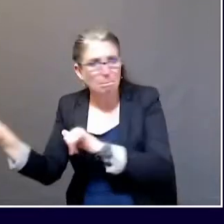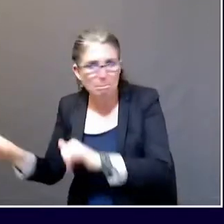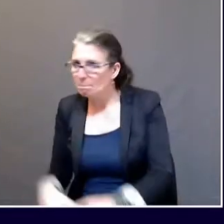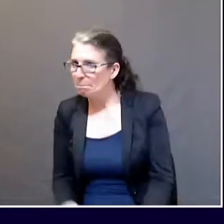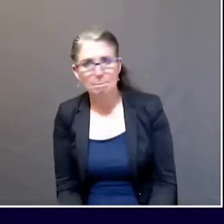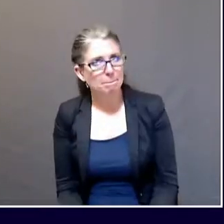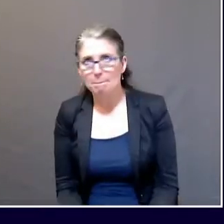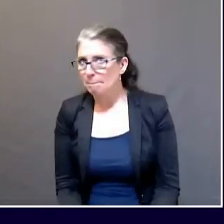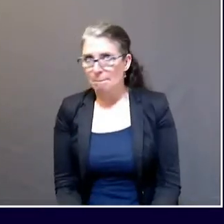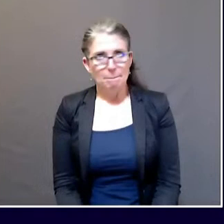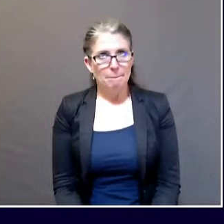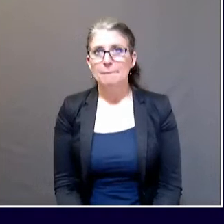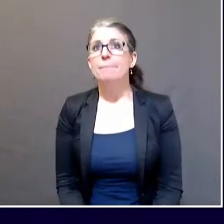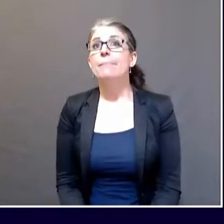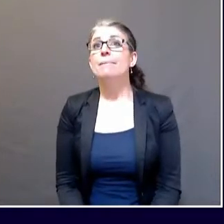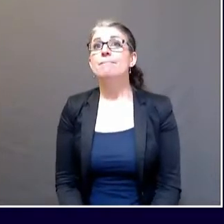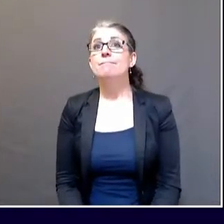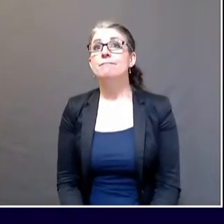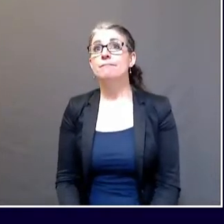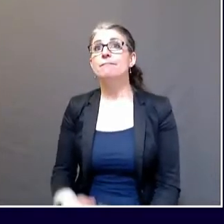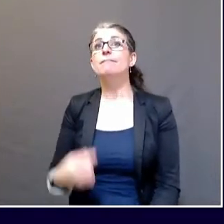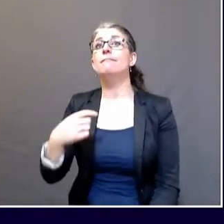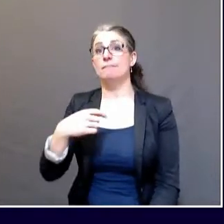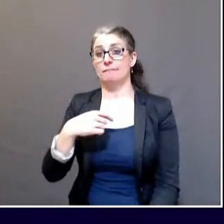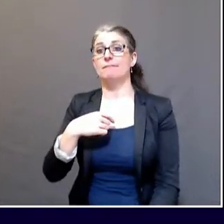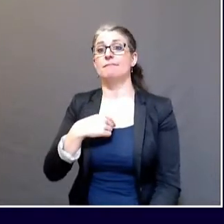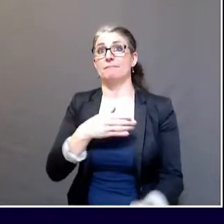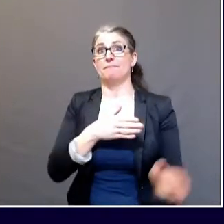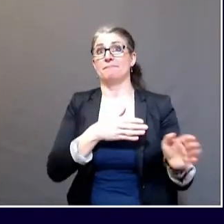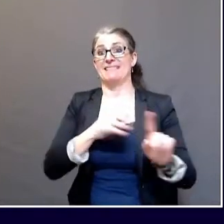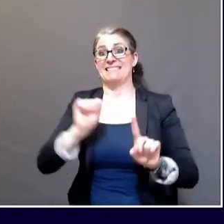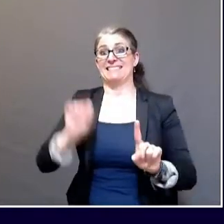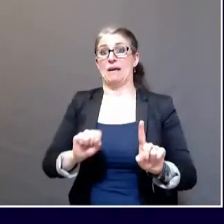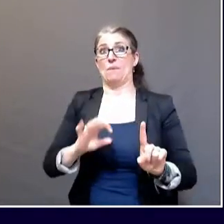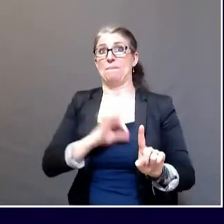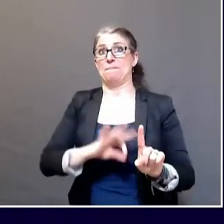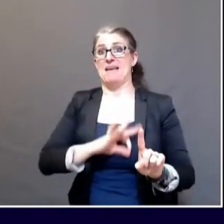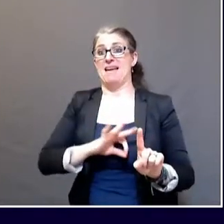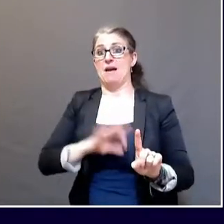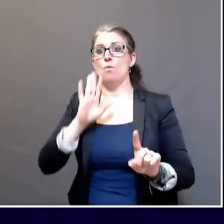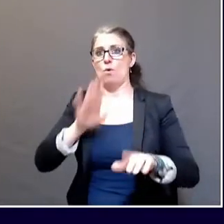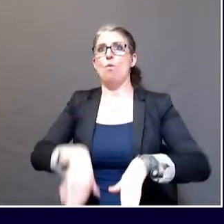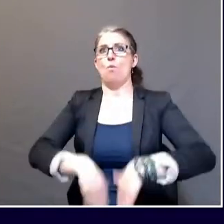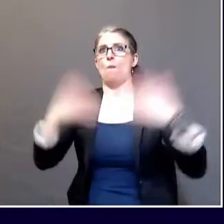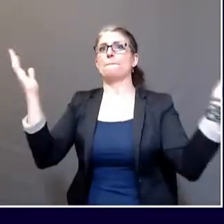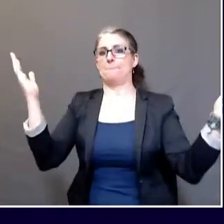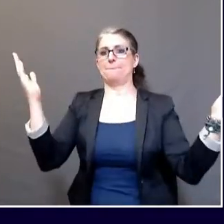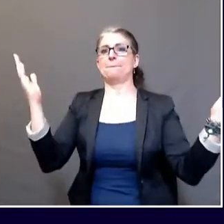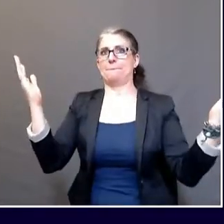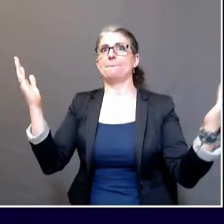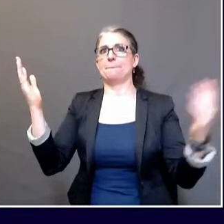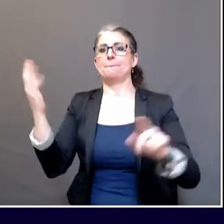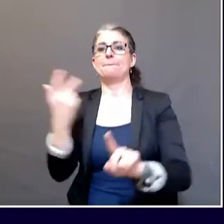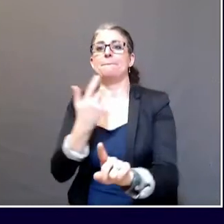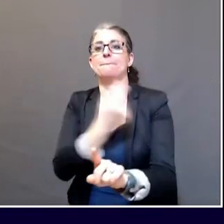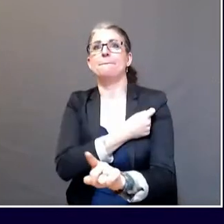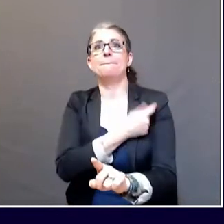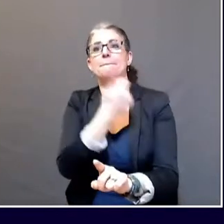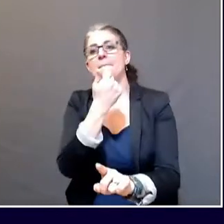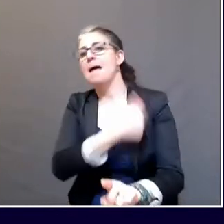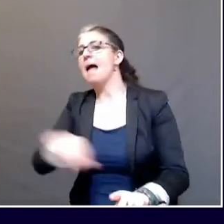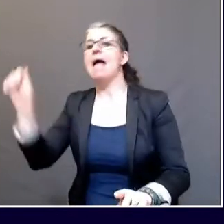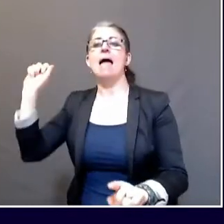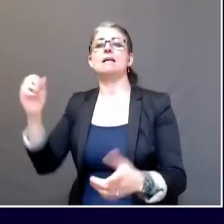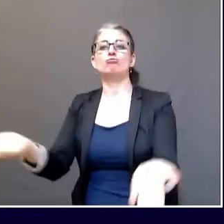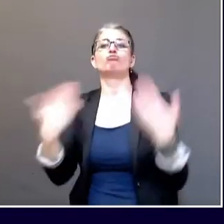for example, in Southern Maine, will be open to all, because we recognize that there might be folks in Southern